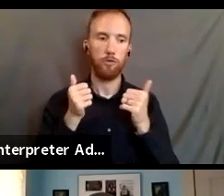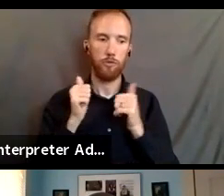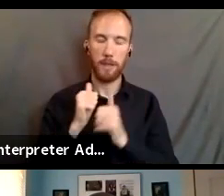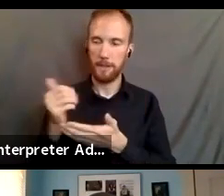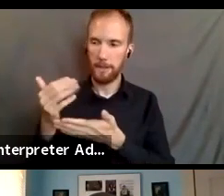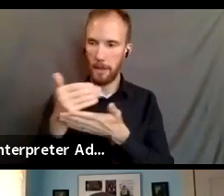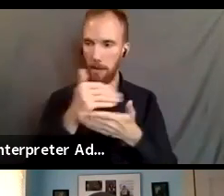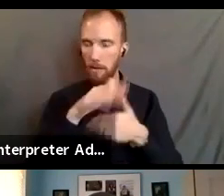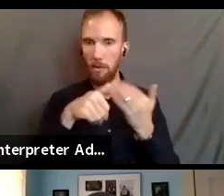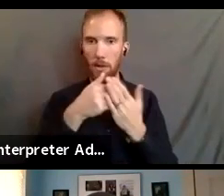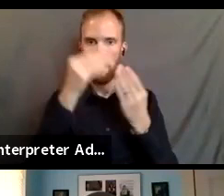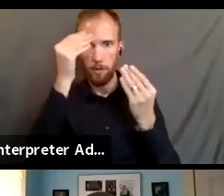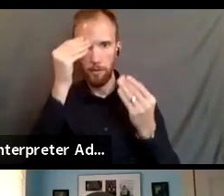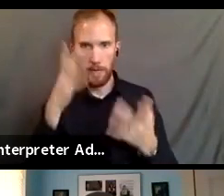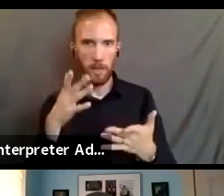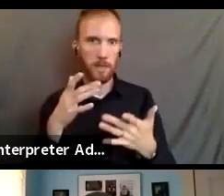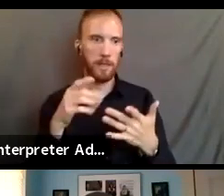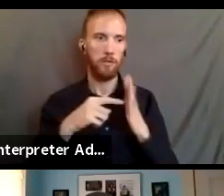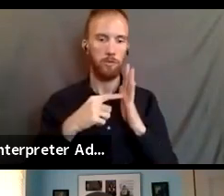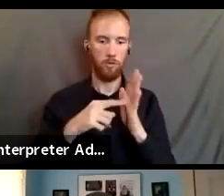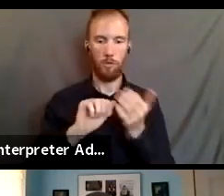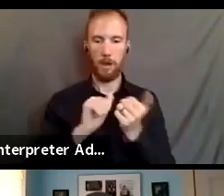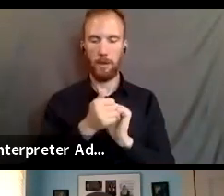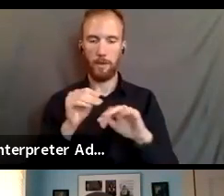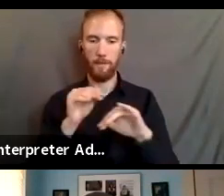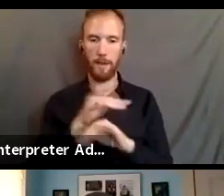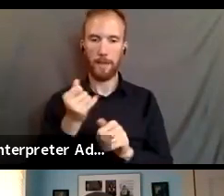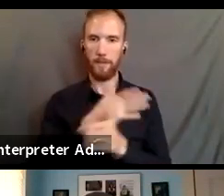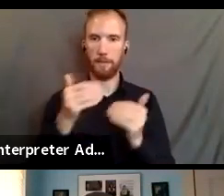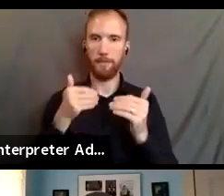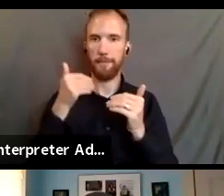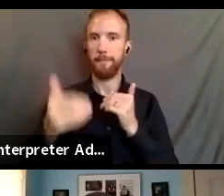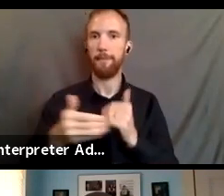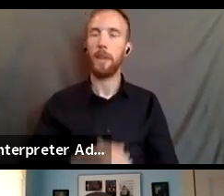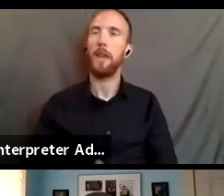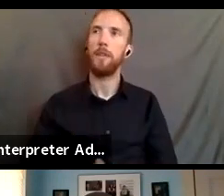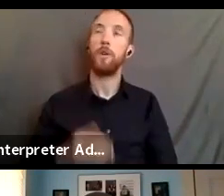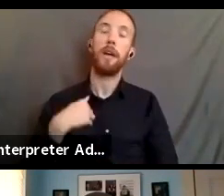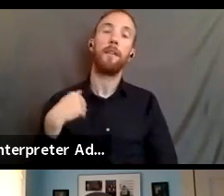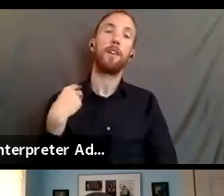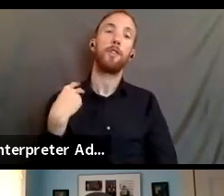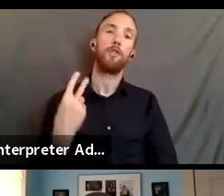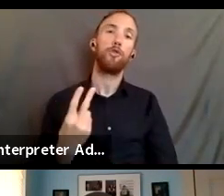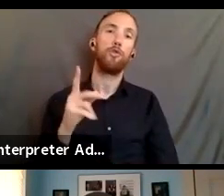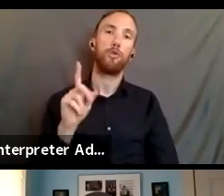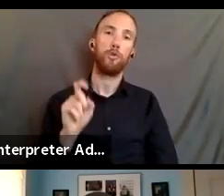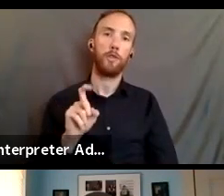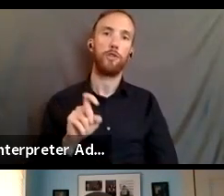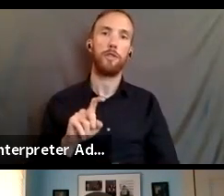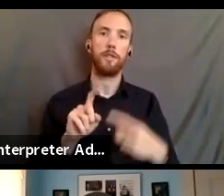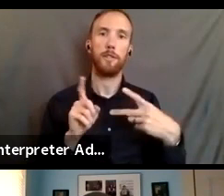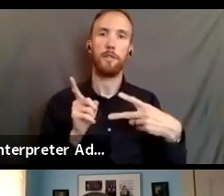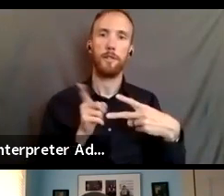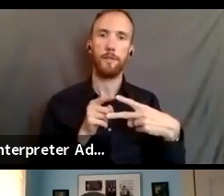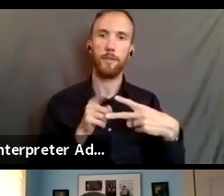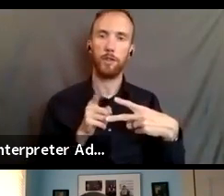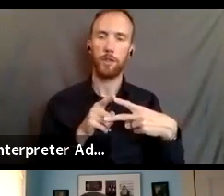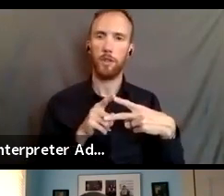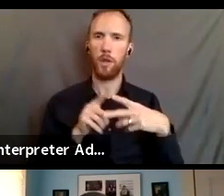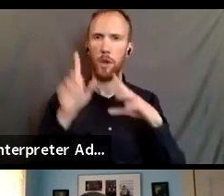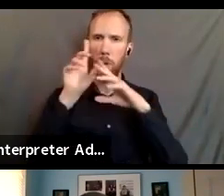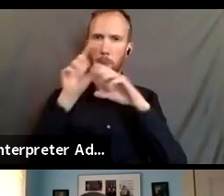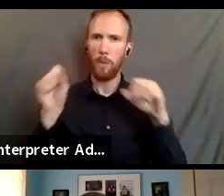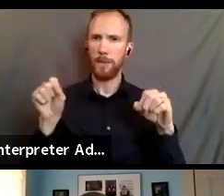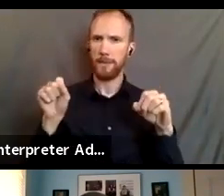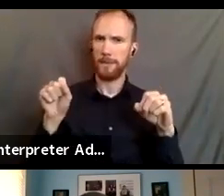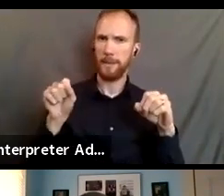dots about what that means for our plan going forward i had two questions one president avaya asks or what if we